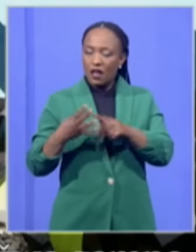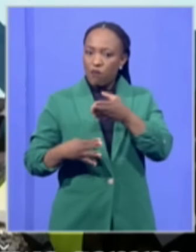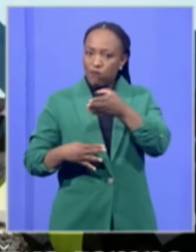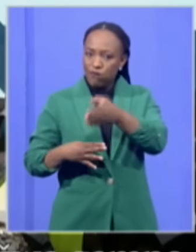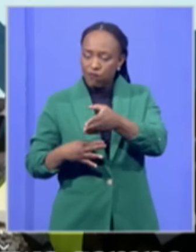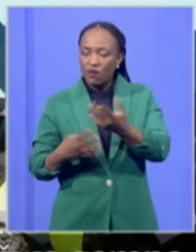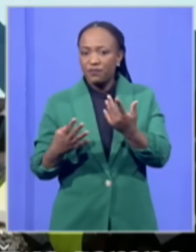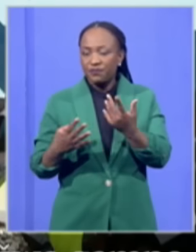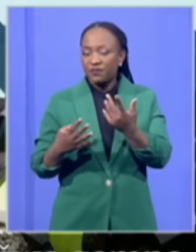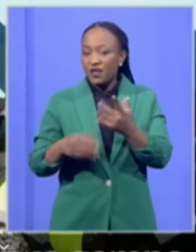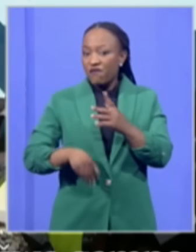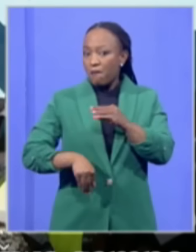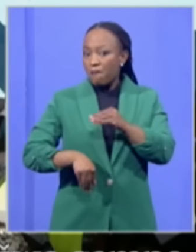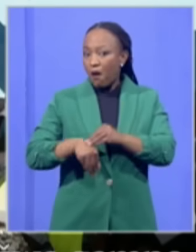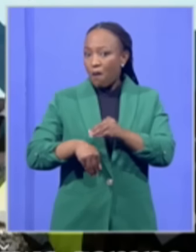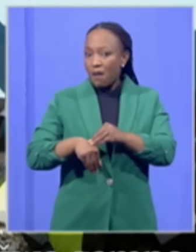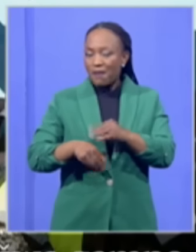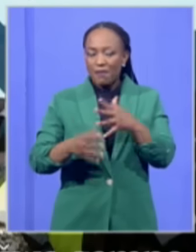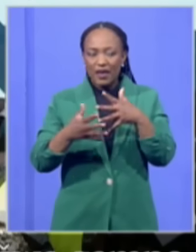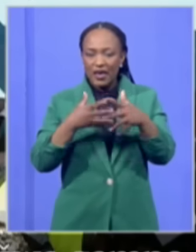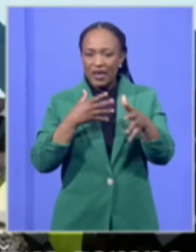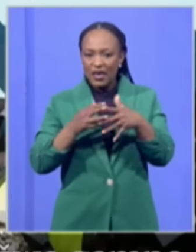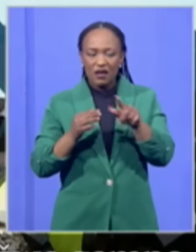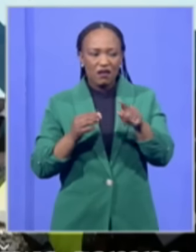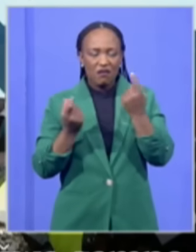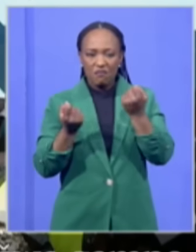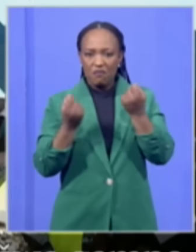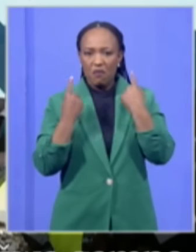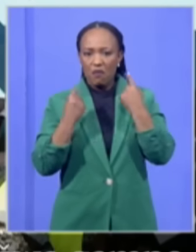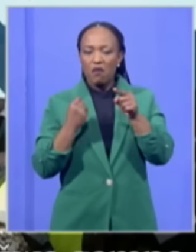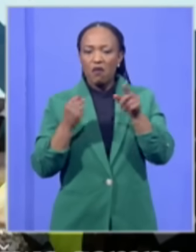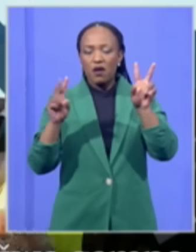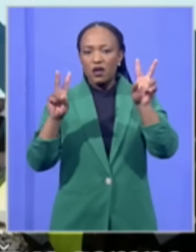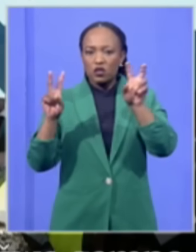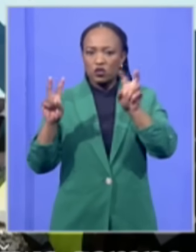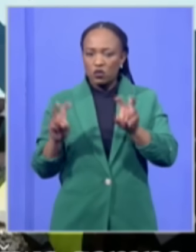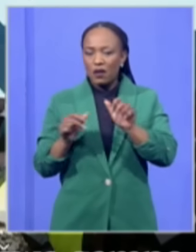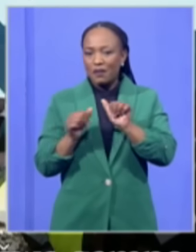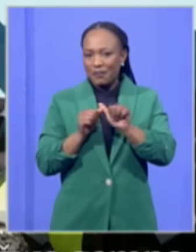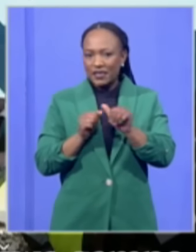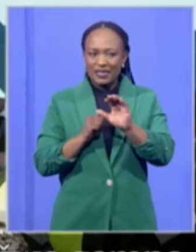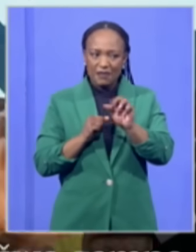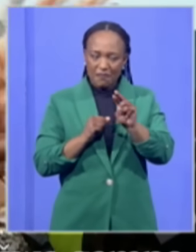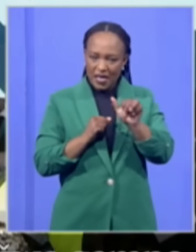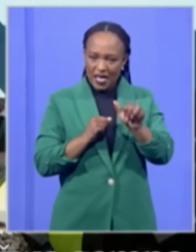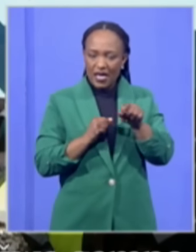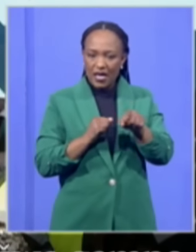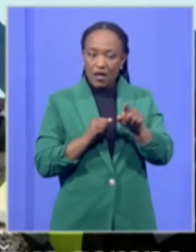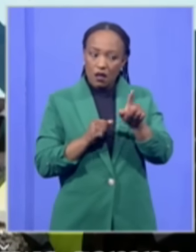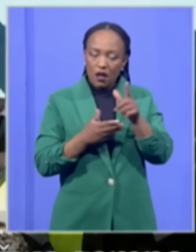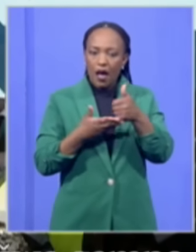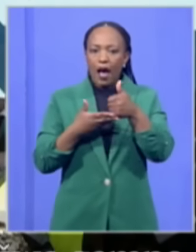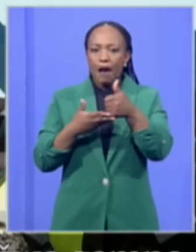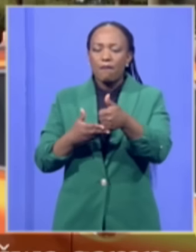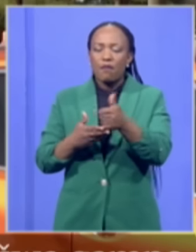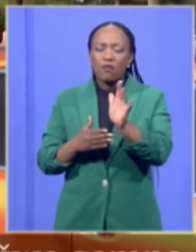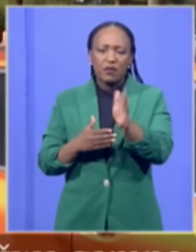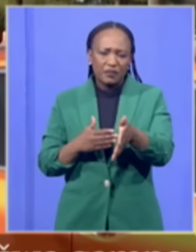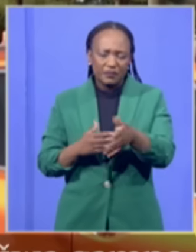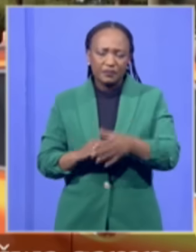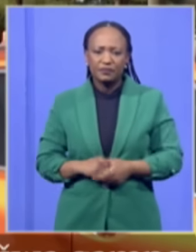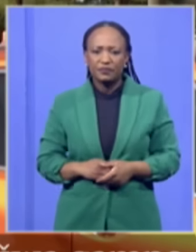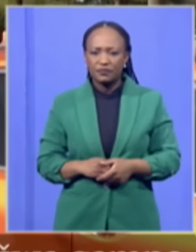have any problem or you don't understand anything regarding your issues, just go to the CCMA. They will assist you with that one.